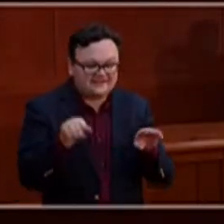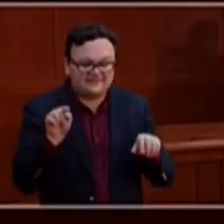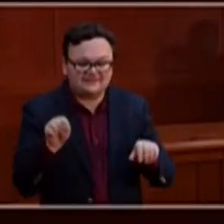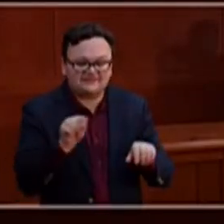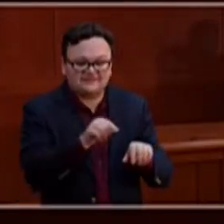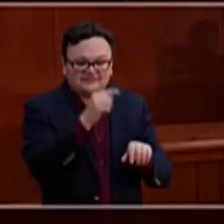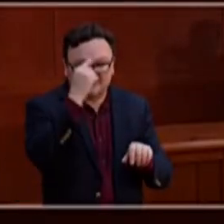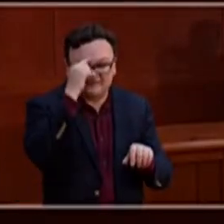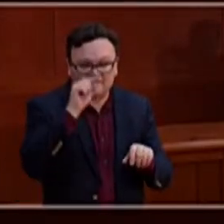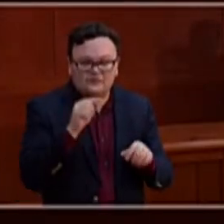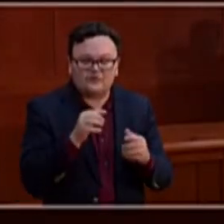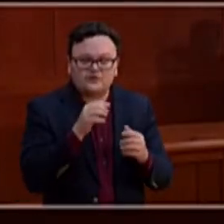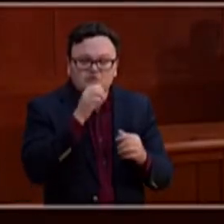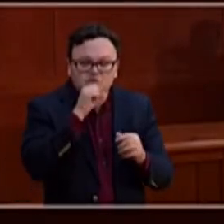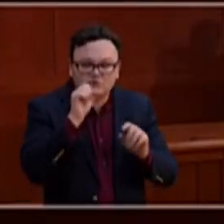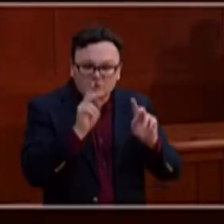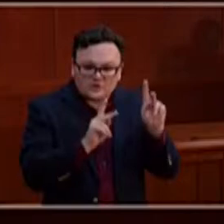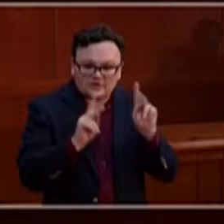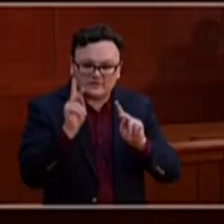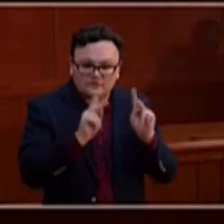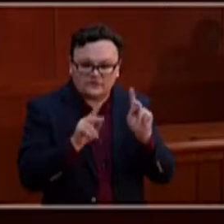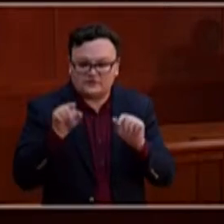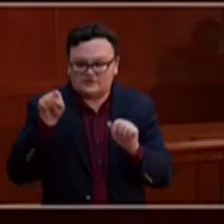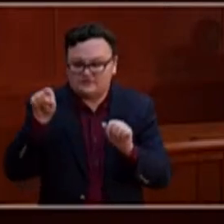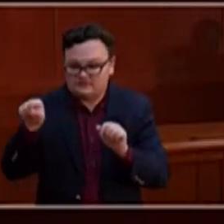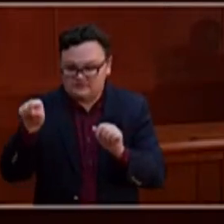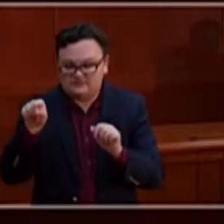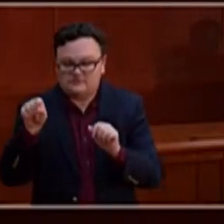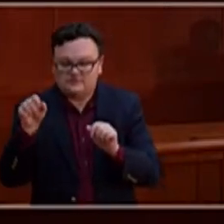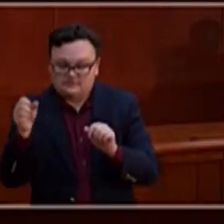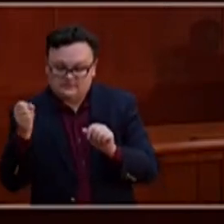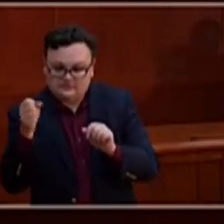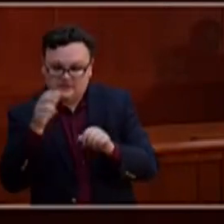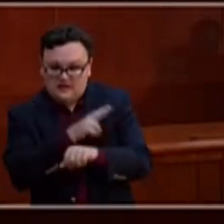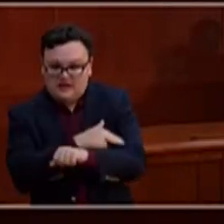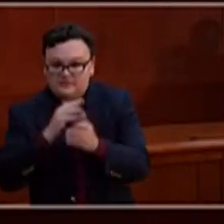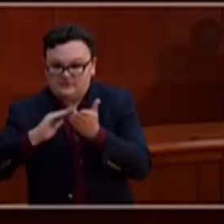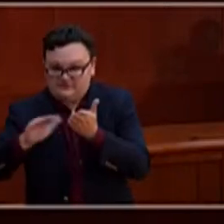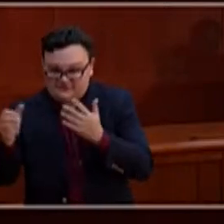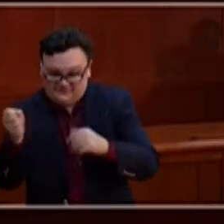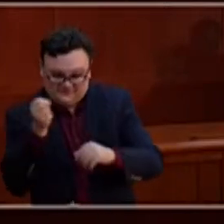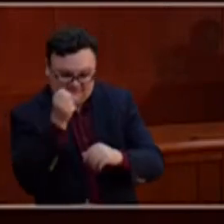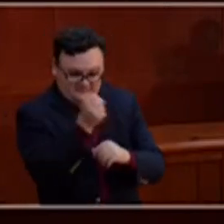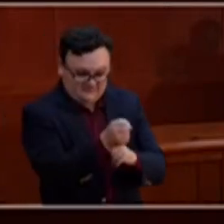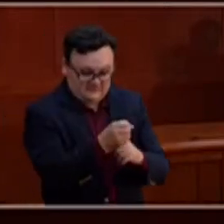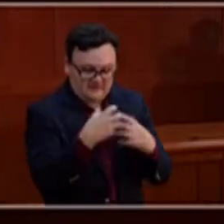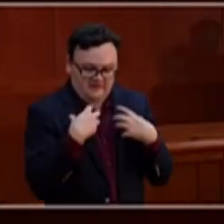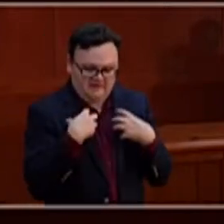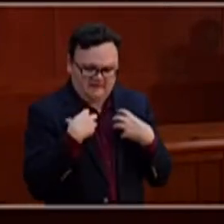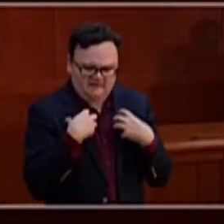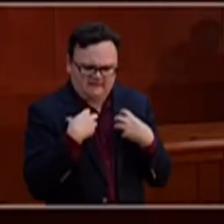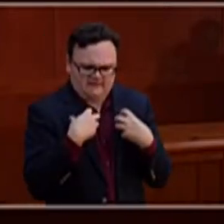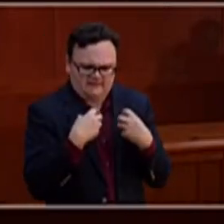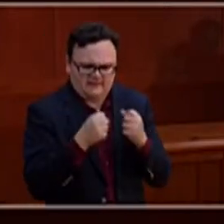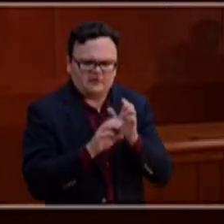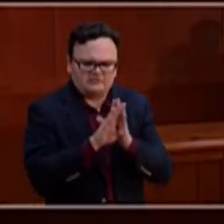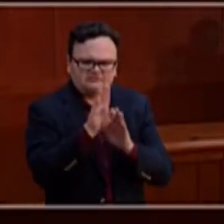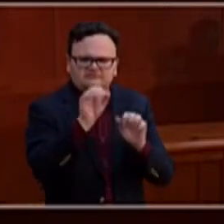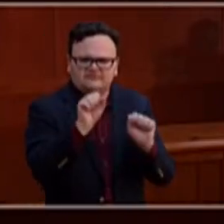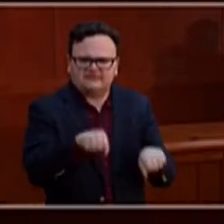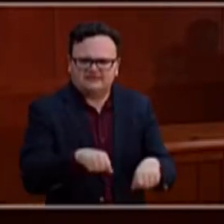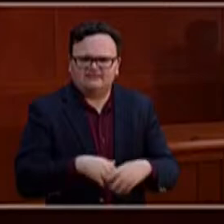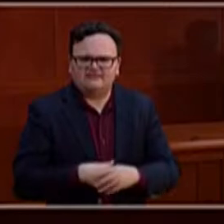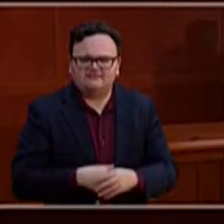the highest quality of care while they're recovering from COVID. So we have looked across